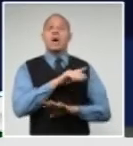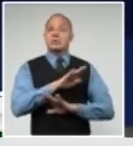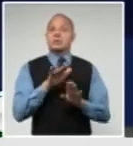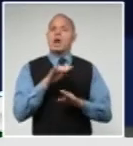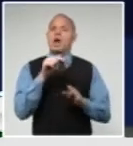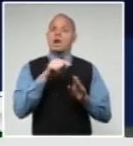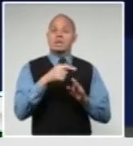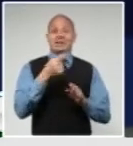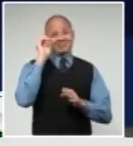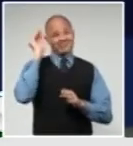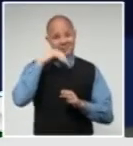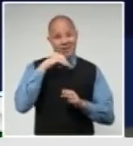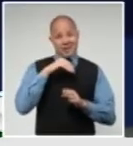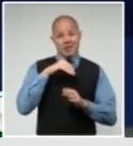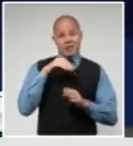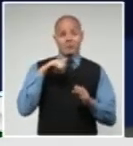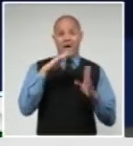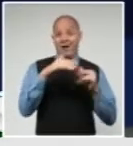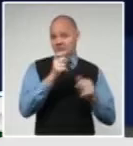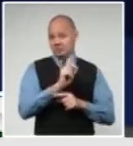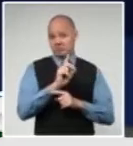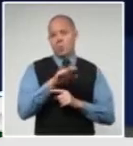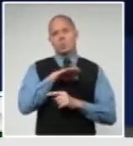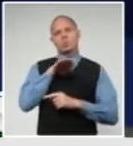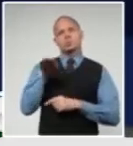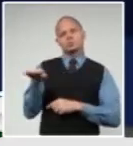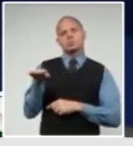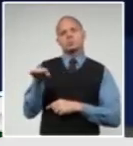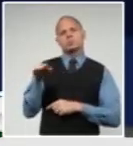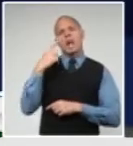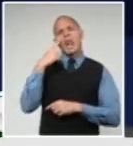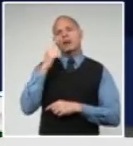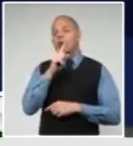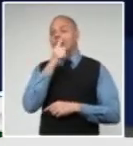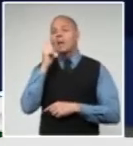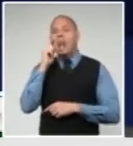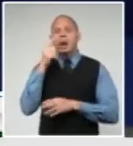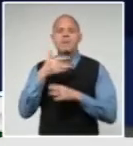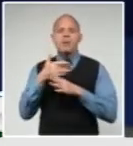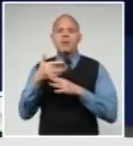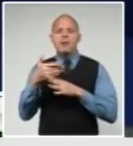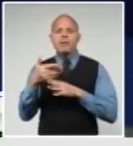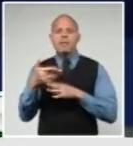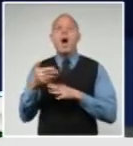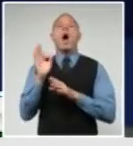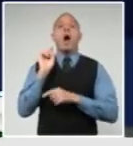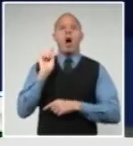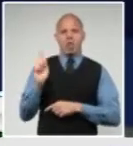98.6%, are confirmed case contacts. The 91%, that is